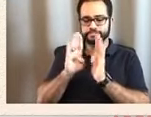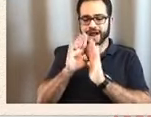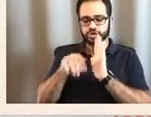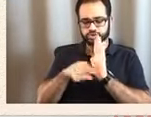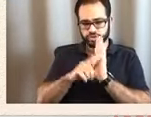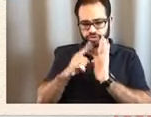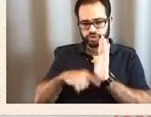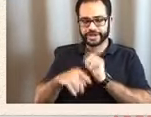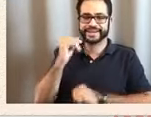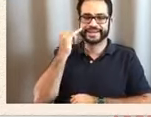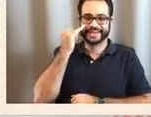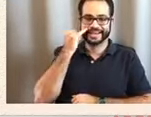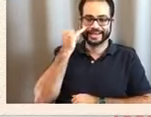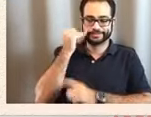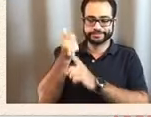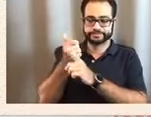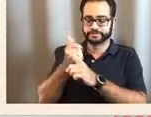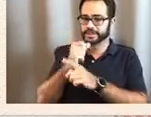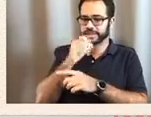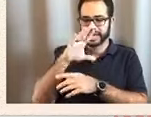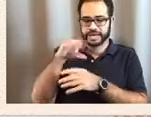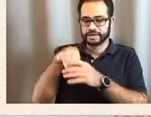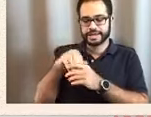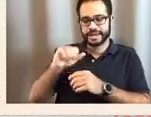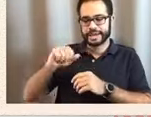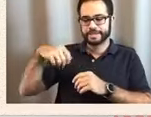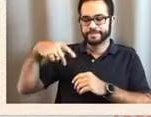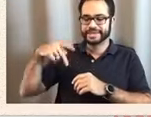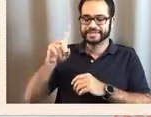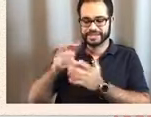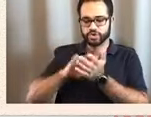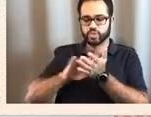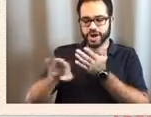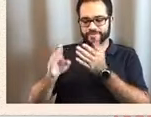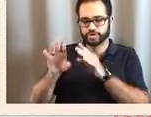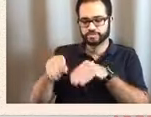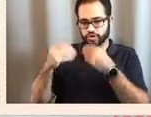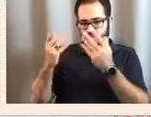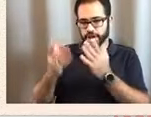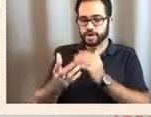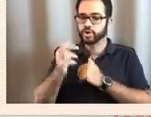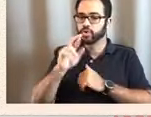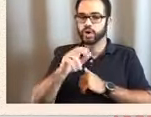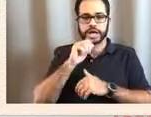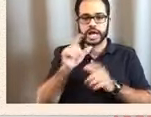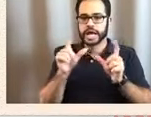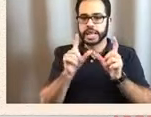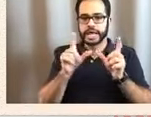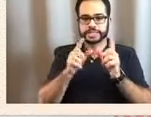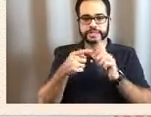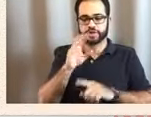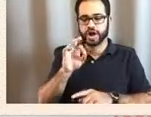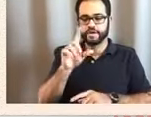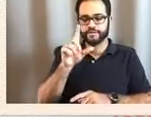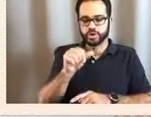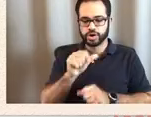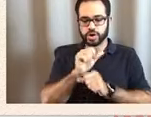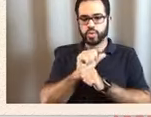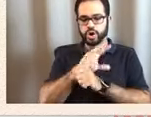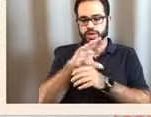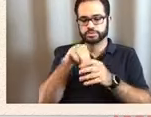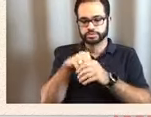they are not an APD waiver provider, or they are not licensed by the state of Florida and working within their license